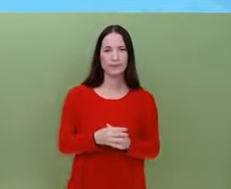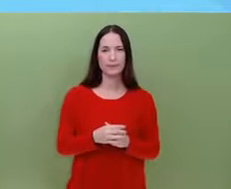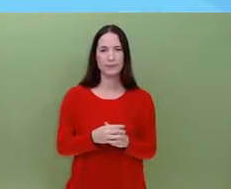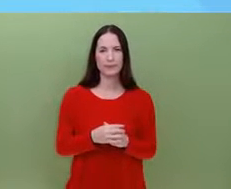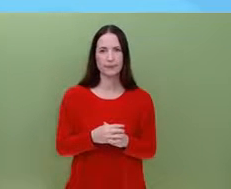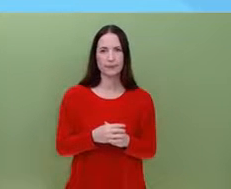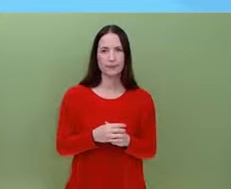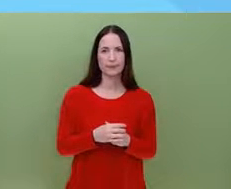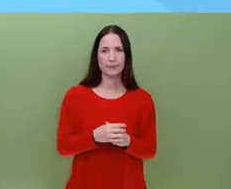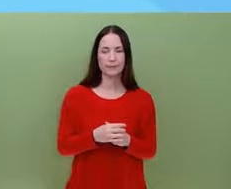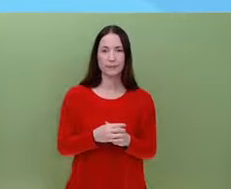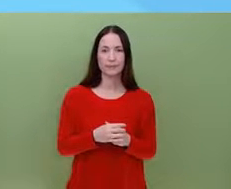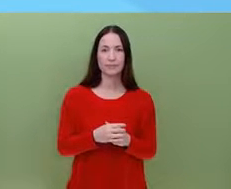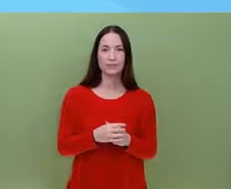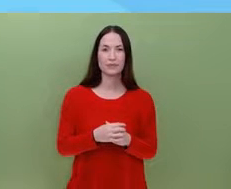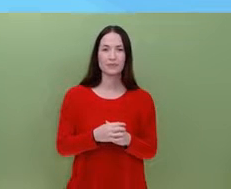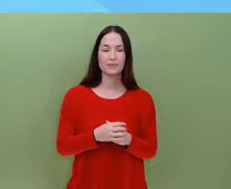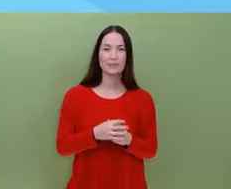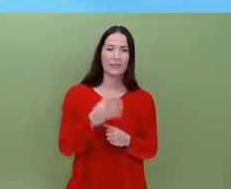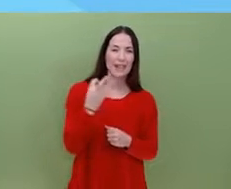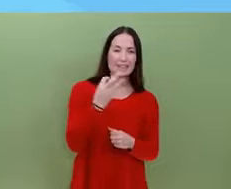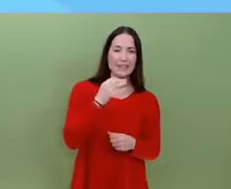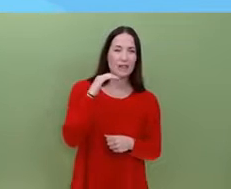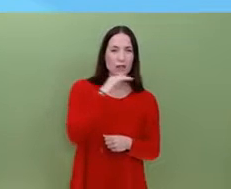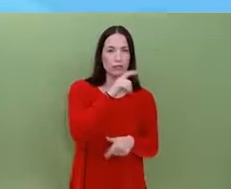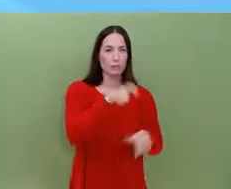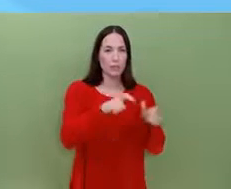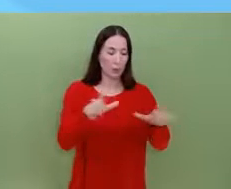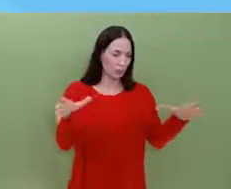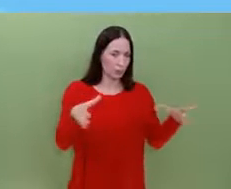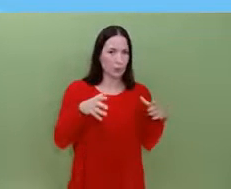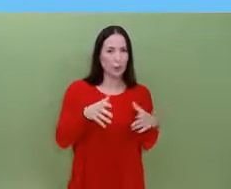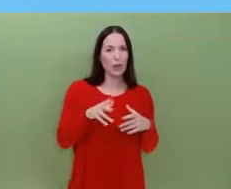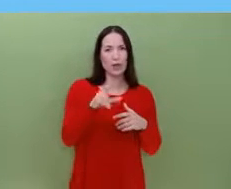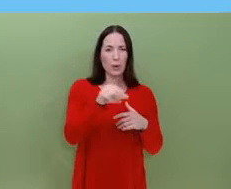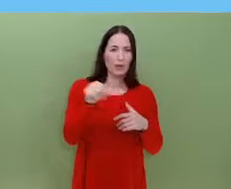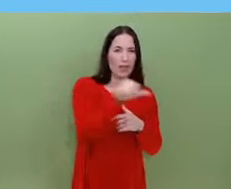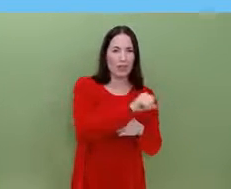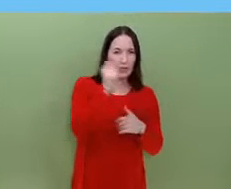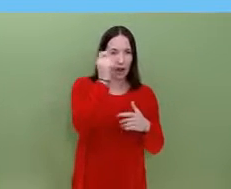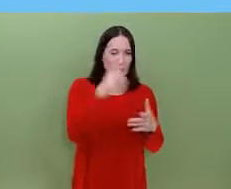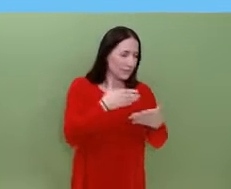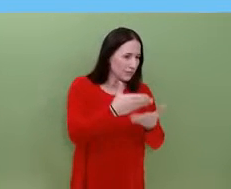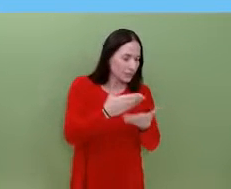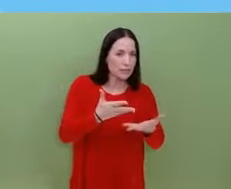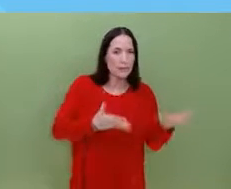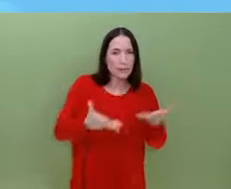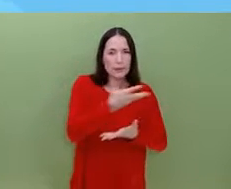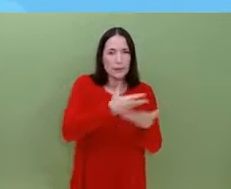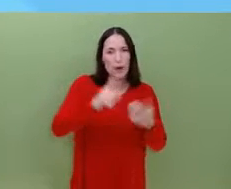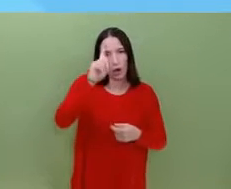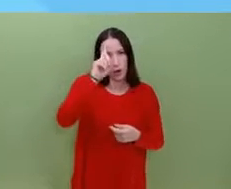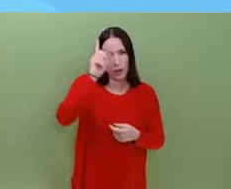We had over 1,800 people coming together to share over 12,000 ideas, comments and votes about our vision for the future